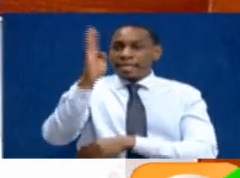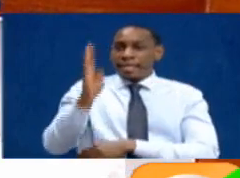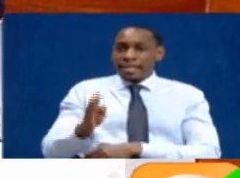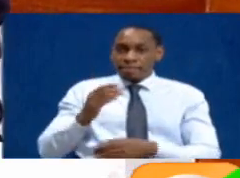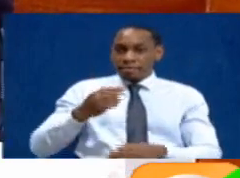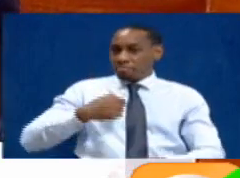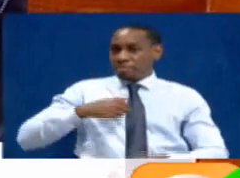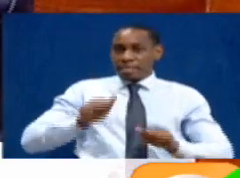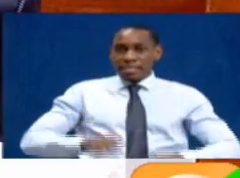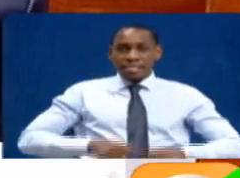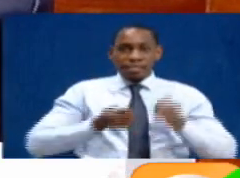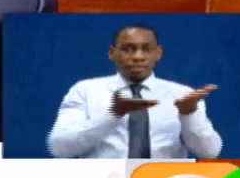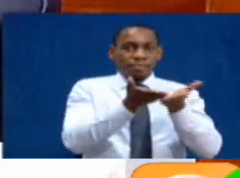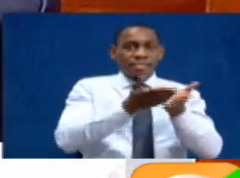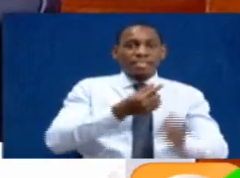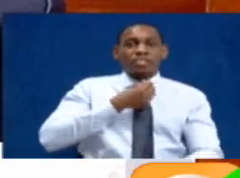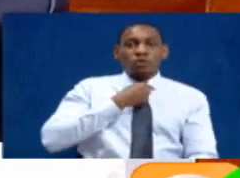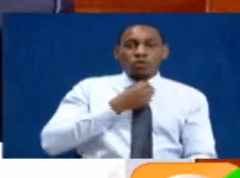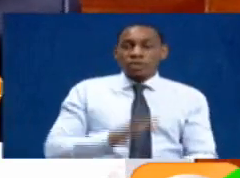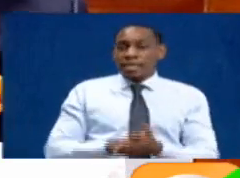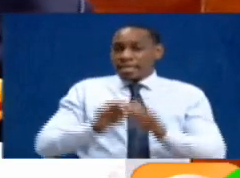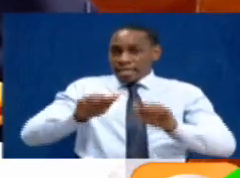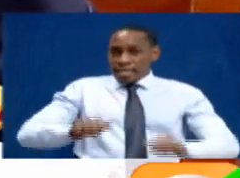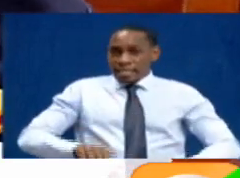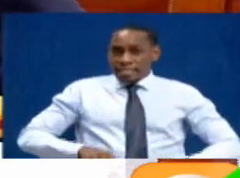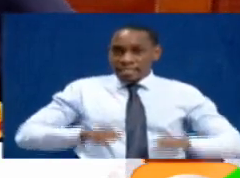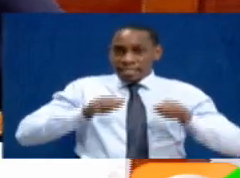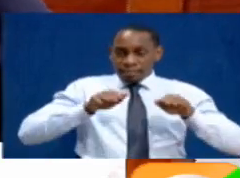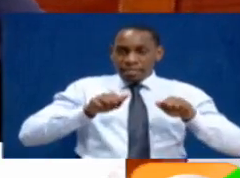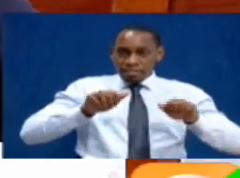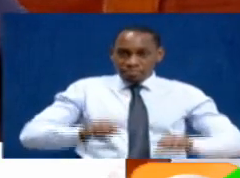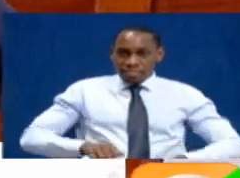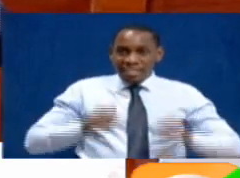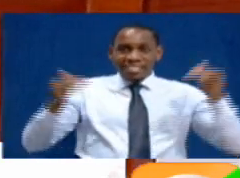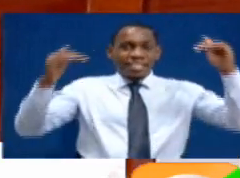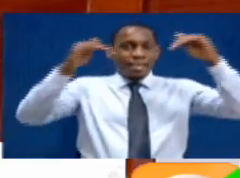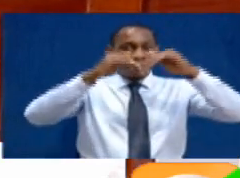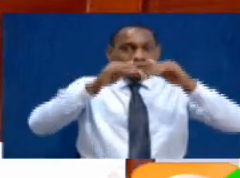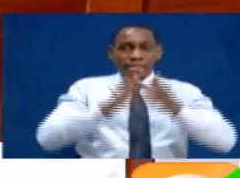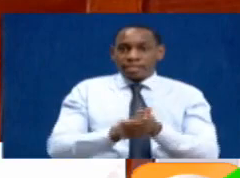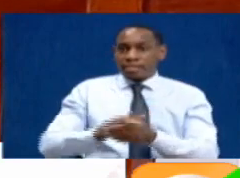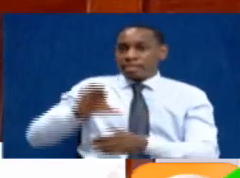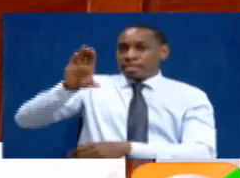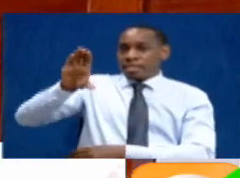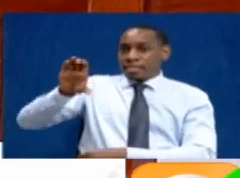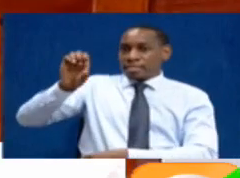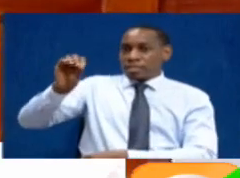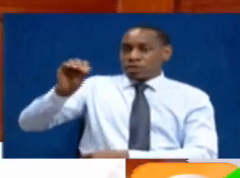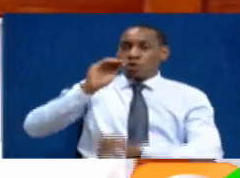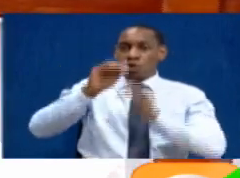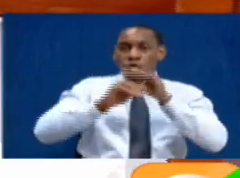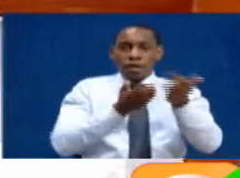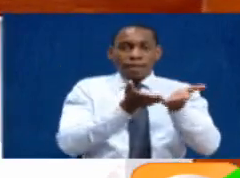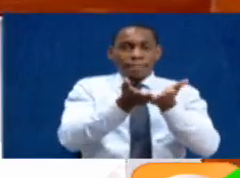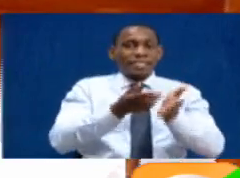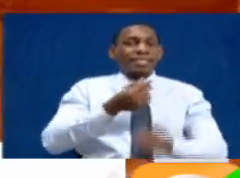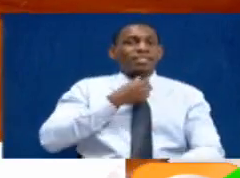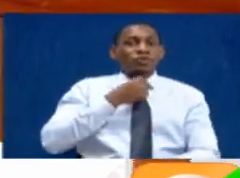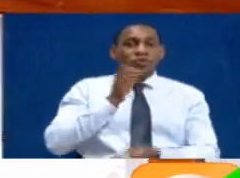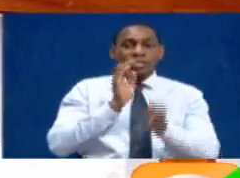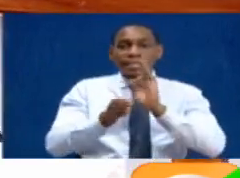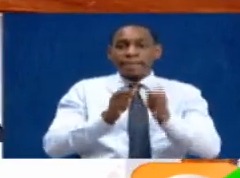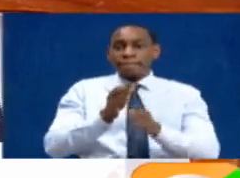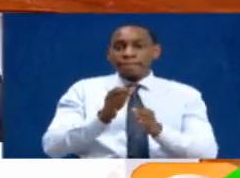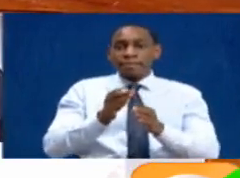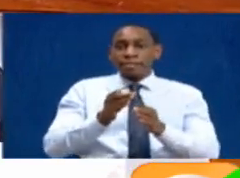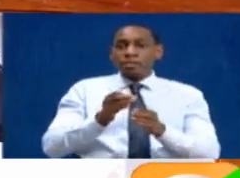been a chairman of a trade union. A chairman chairs the meetings. The CEO of all trade unions, if it's